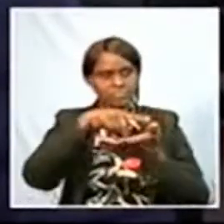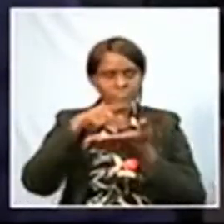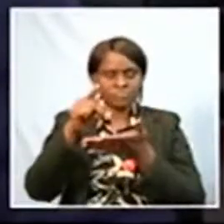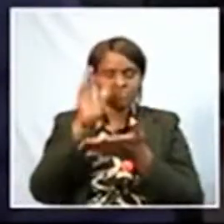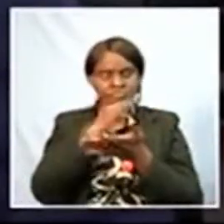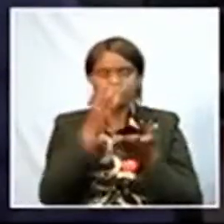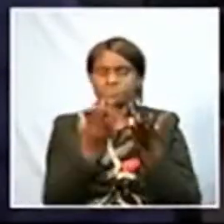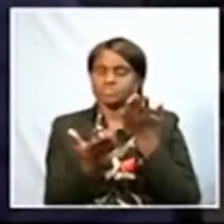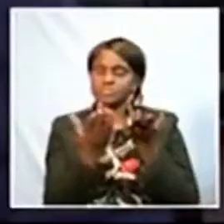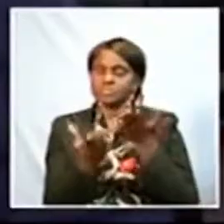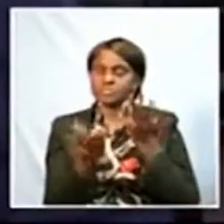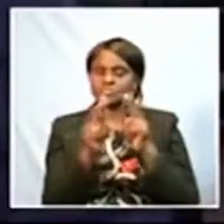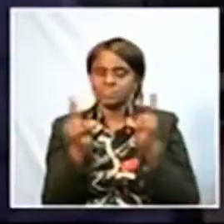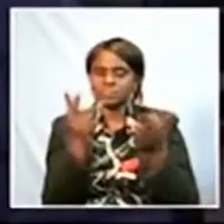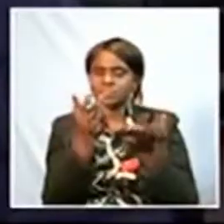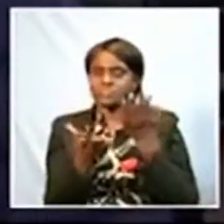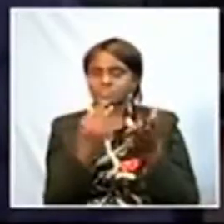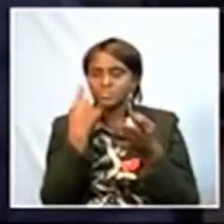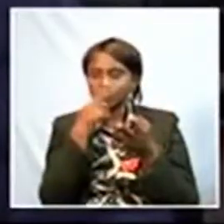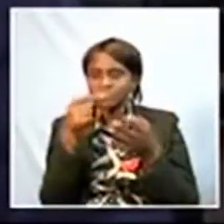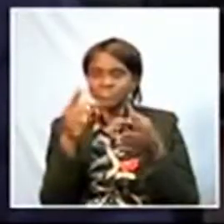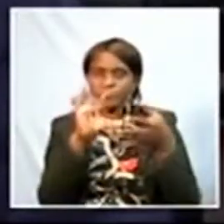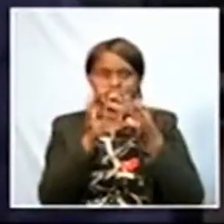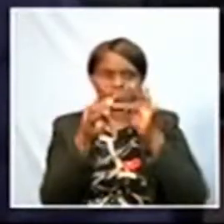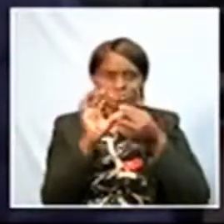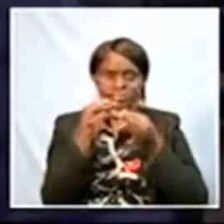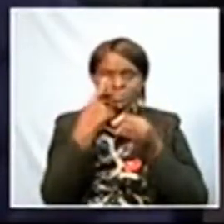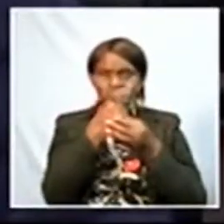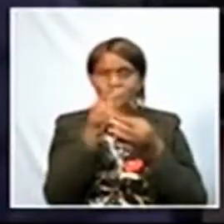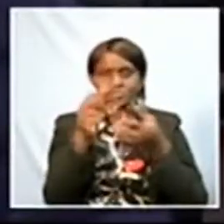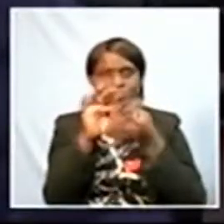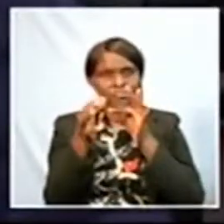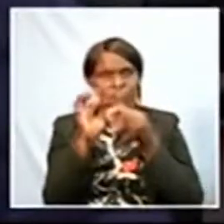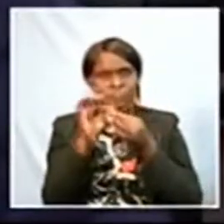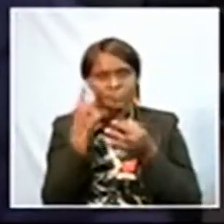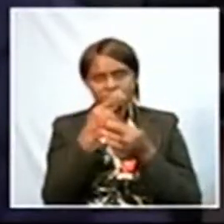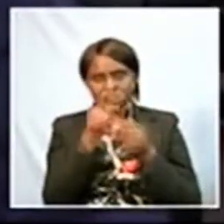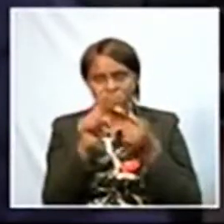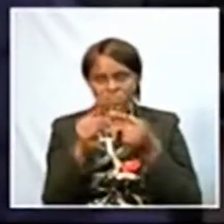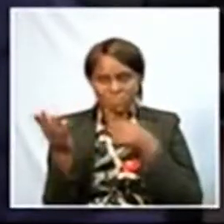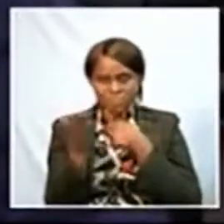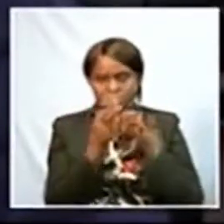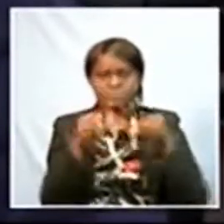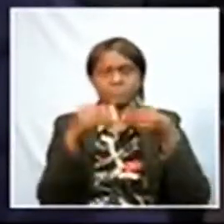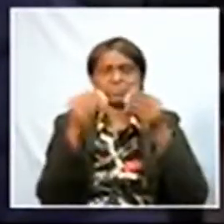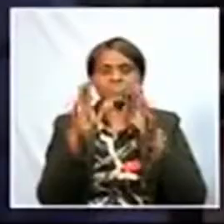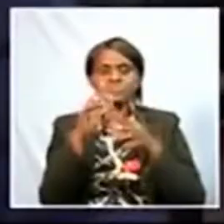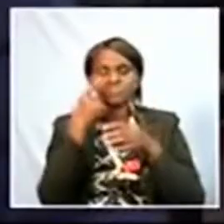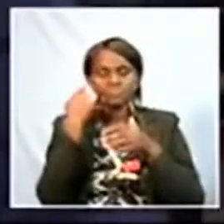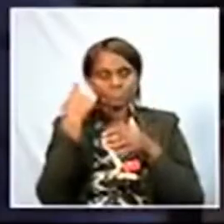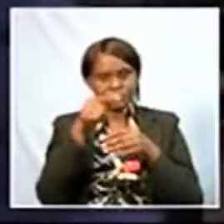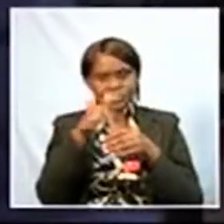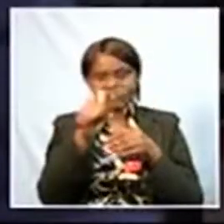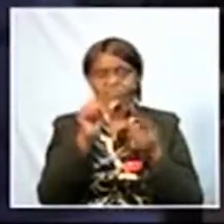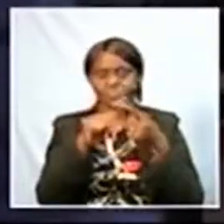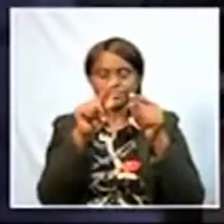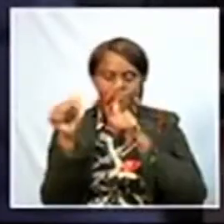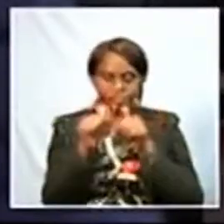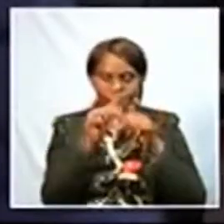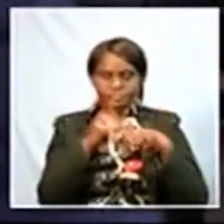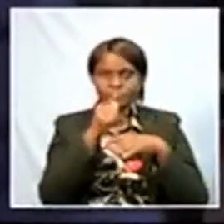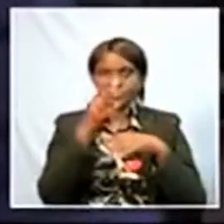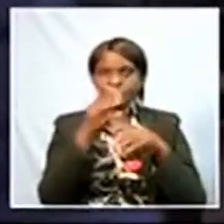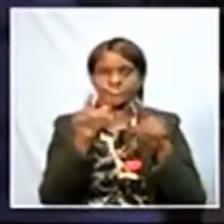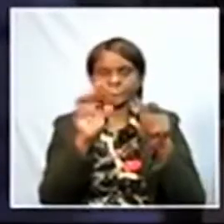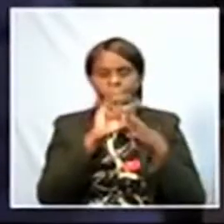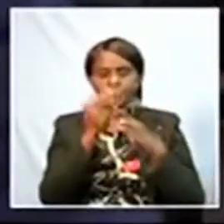So maybe who is connected to this supplier for you to act outside or to